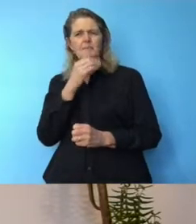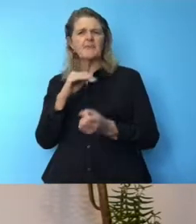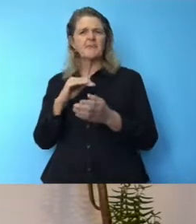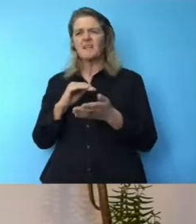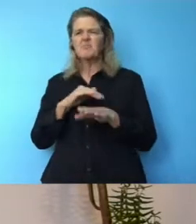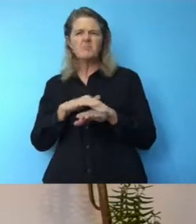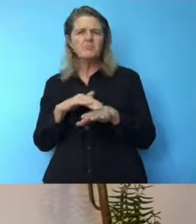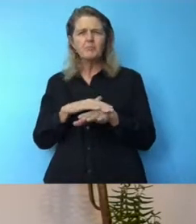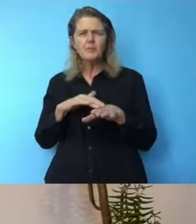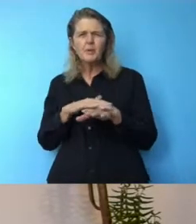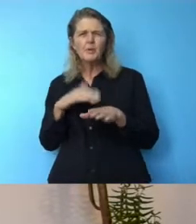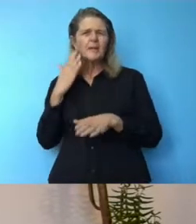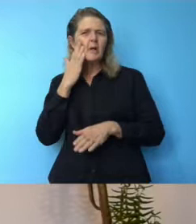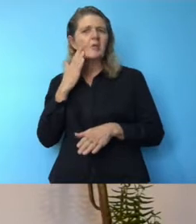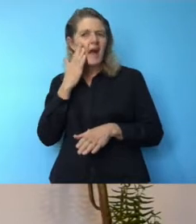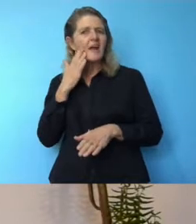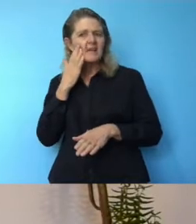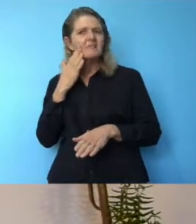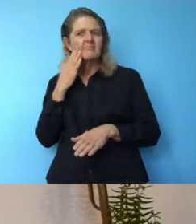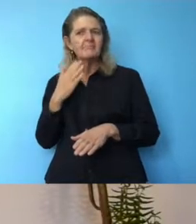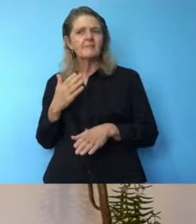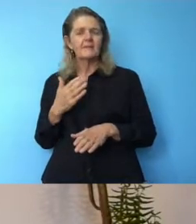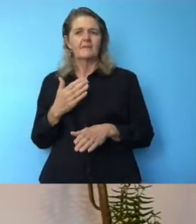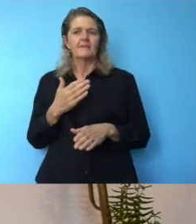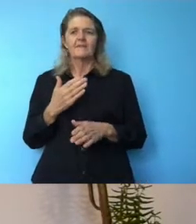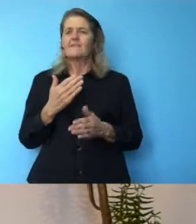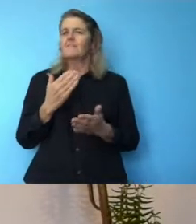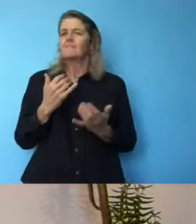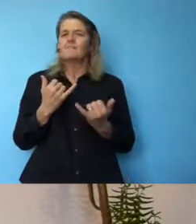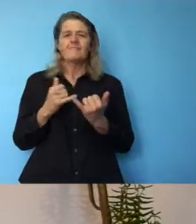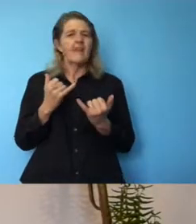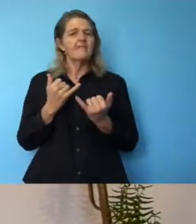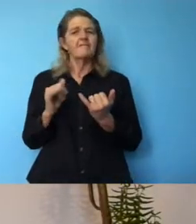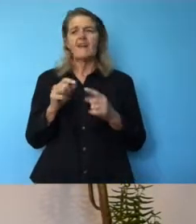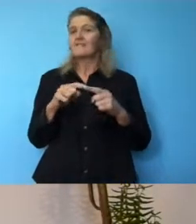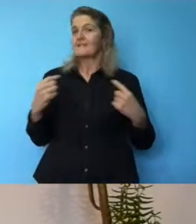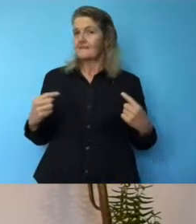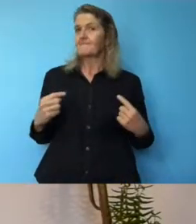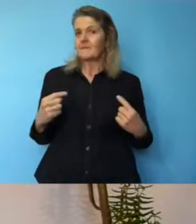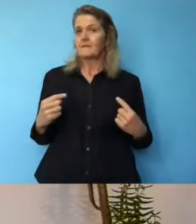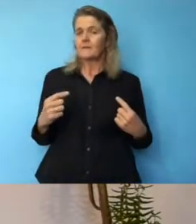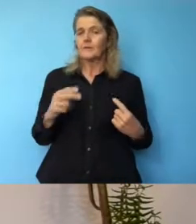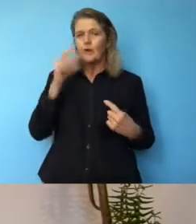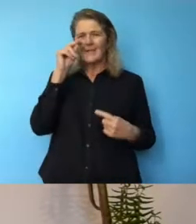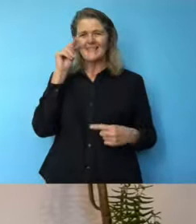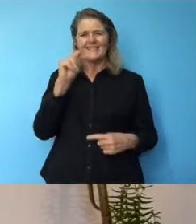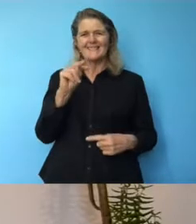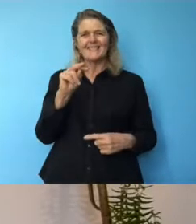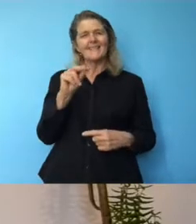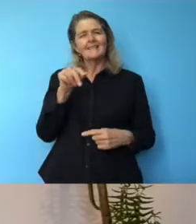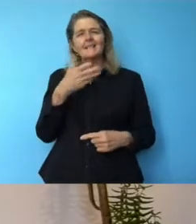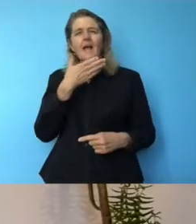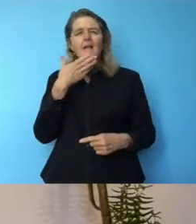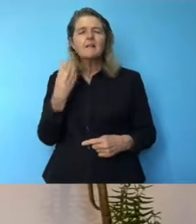light, white grey, you know, which again is really, really different to this one. So you start to see these really subtle colours, you know, you can